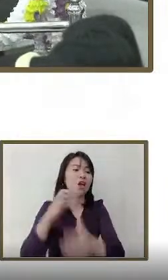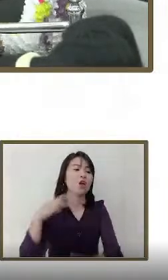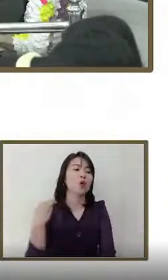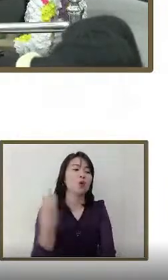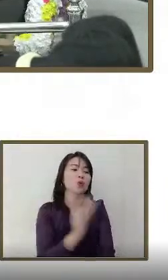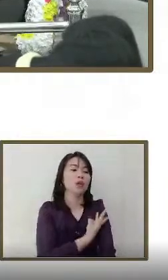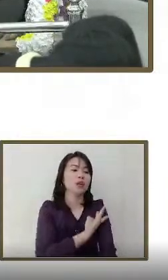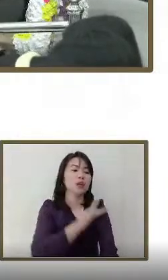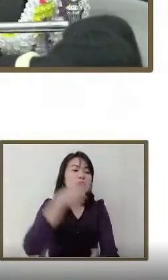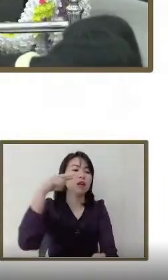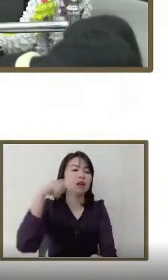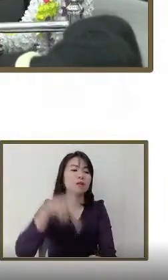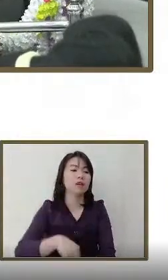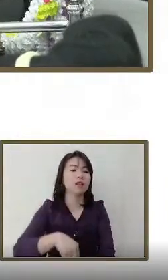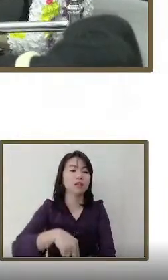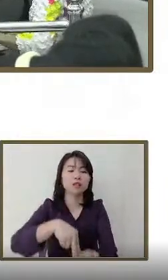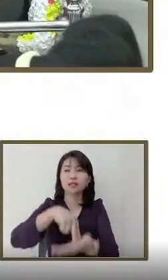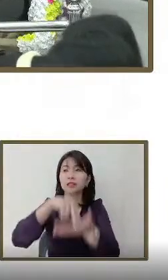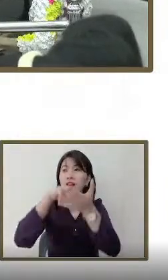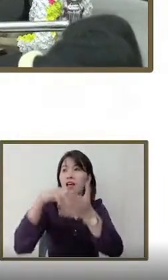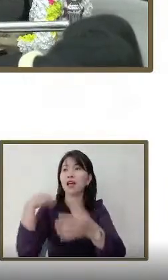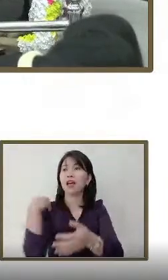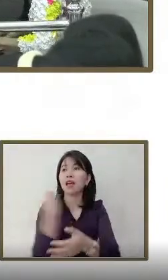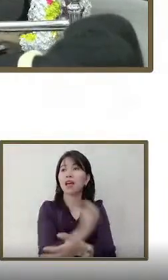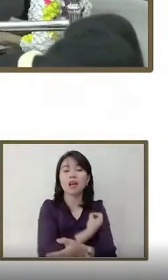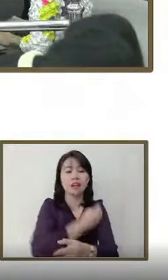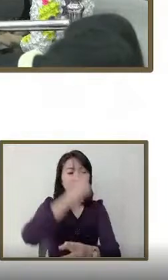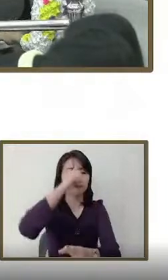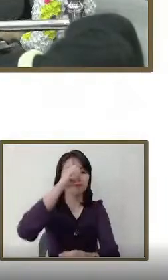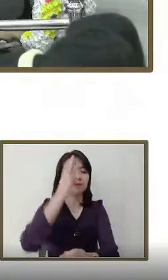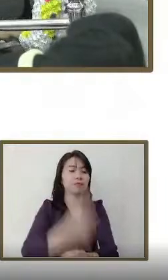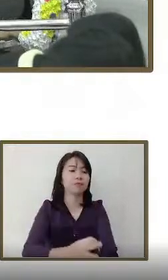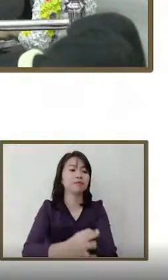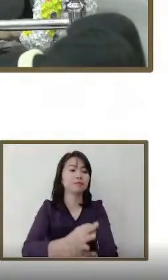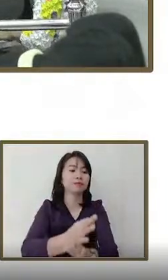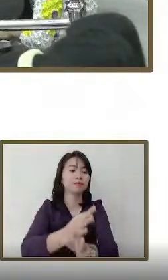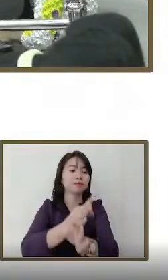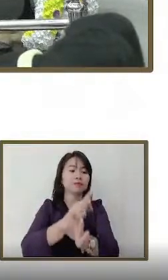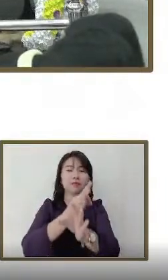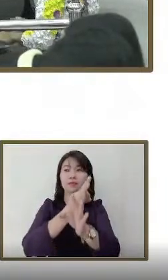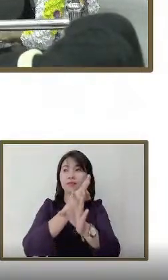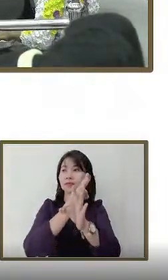down, we will stand our